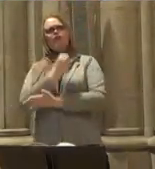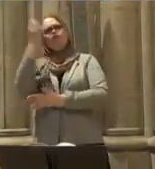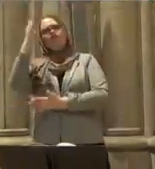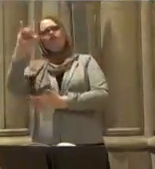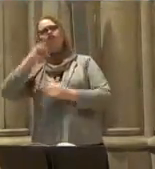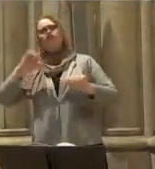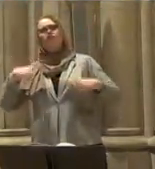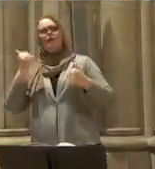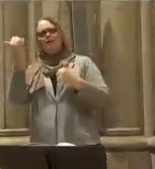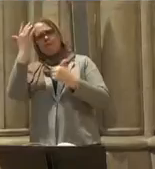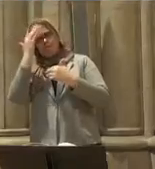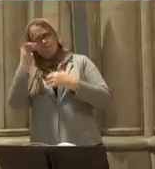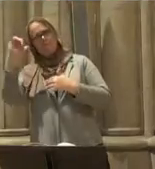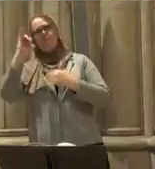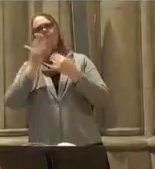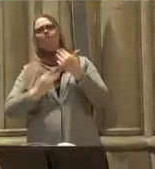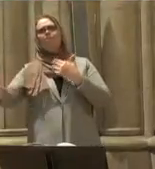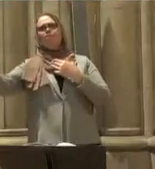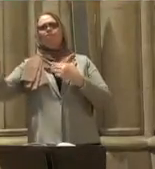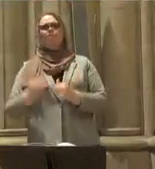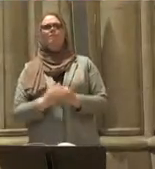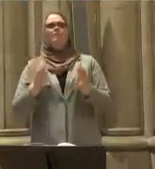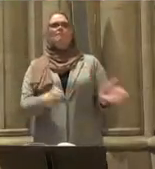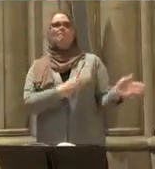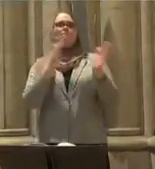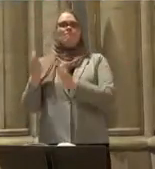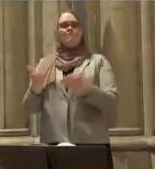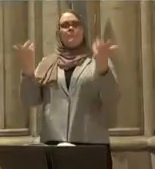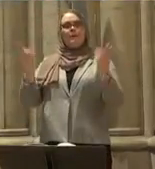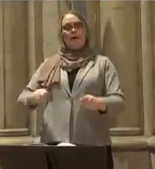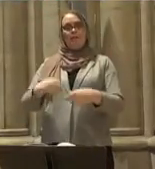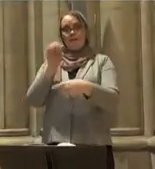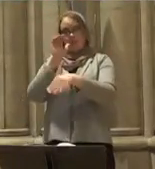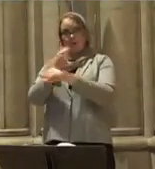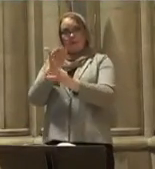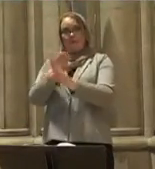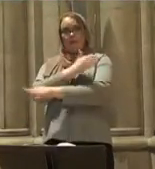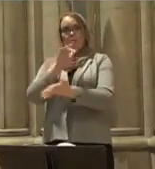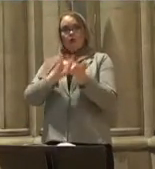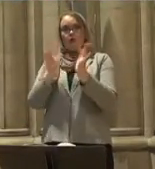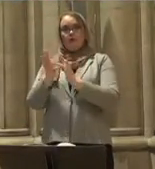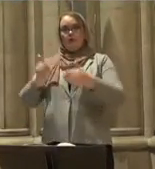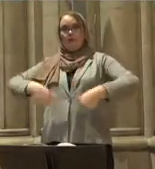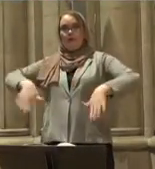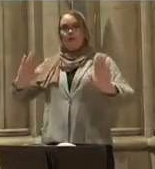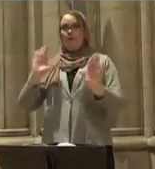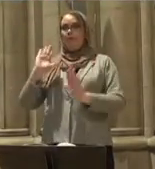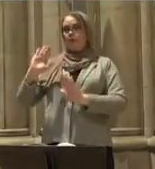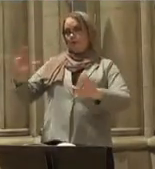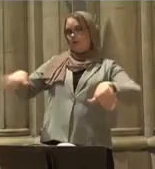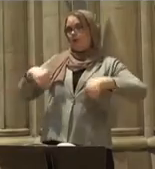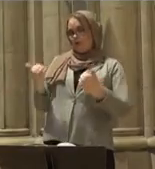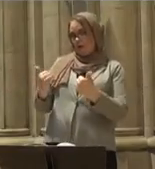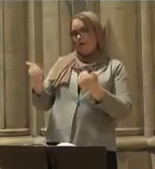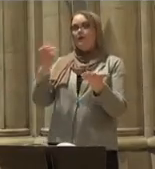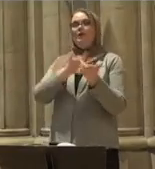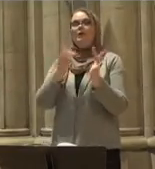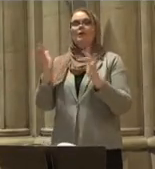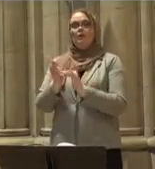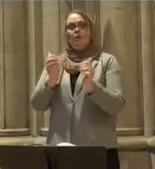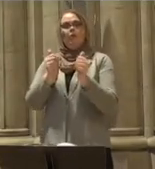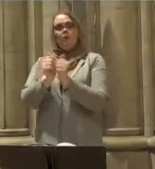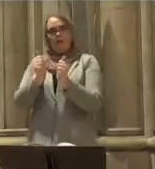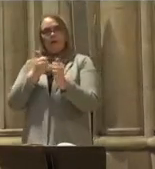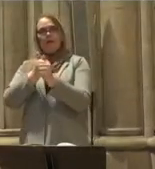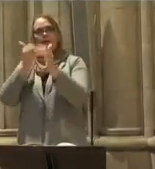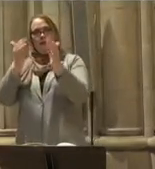On the night before he died for us, our Savior Jesus Christ took bread. And when he had given thanks to you, he broke